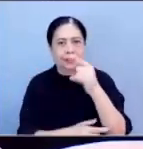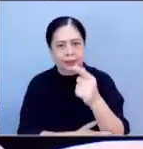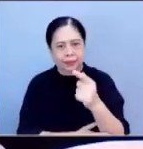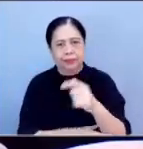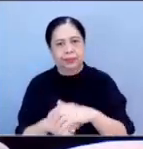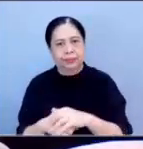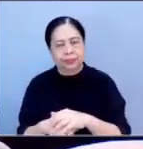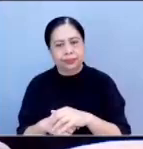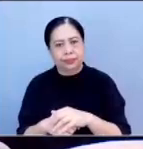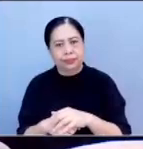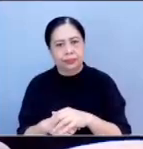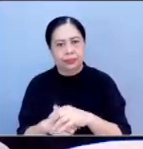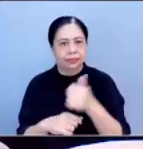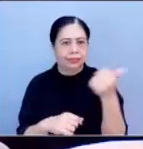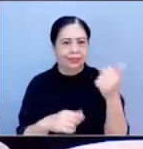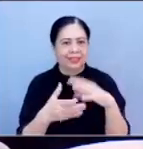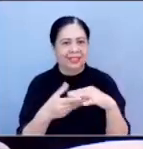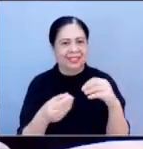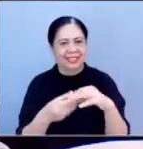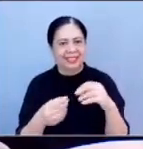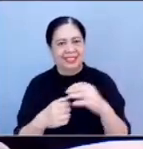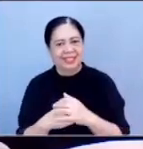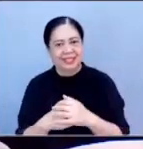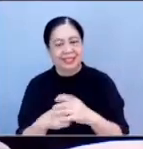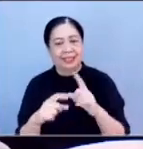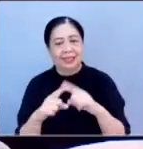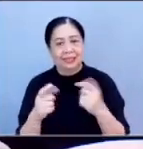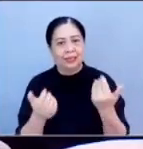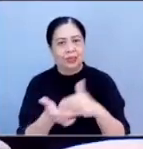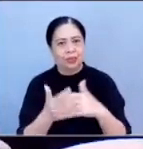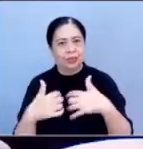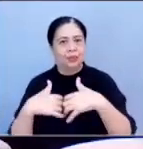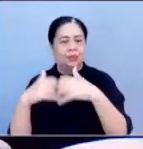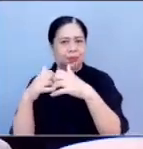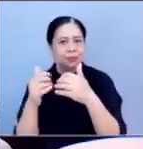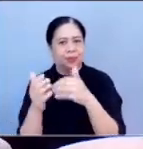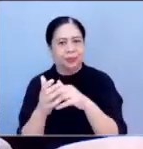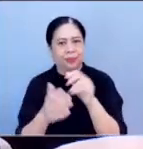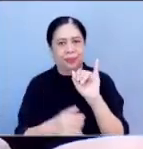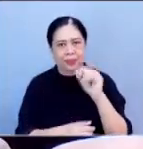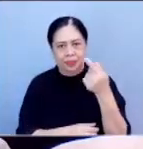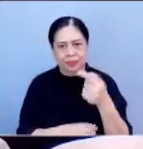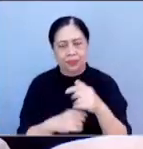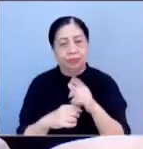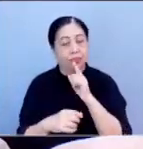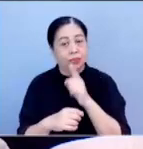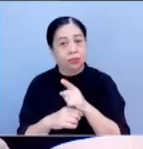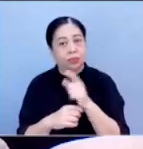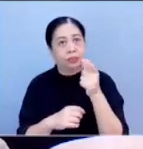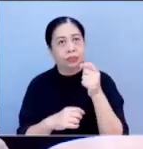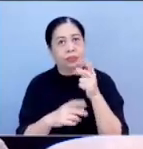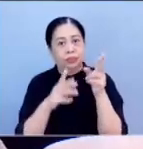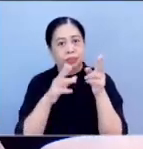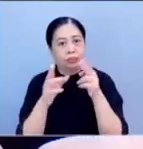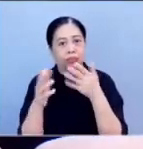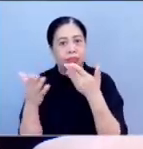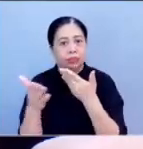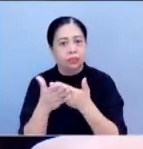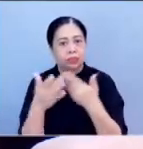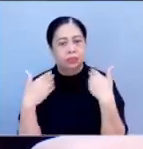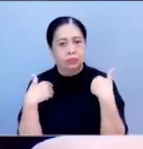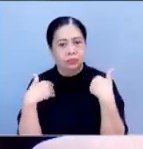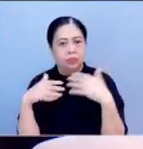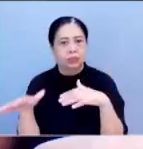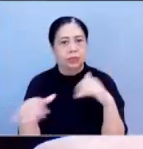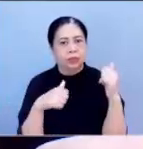so that's another story. Okay. Oh, okay. But so I'm rebuilding that. Right. But no, they really edited me well, and I ended up having to walk off